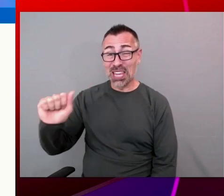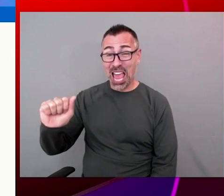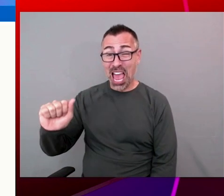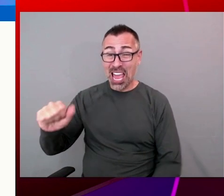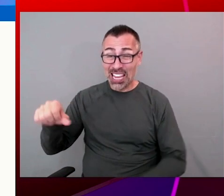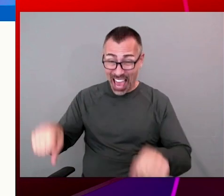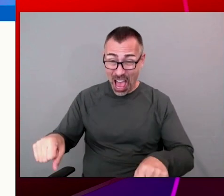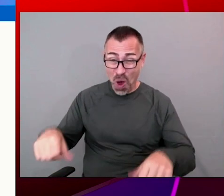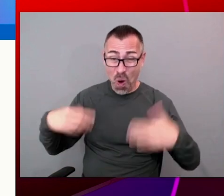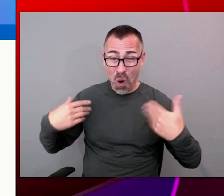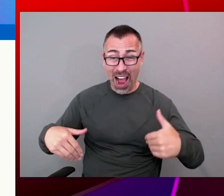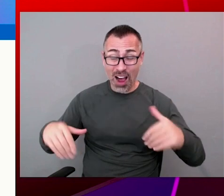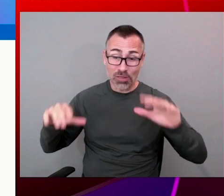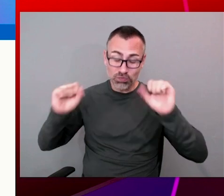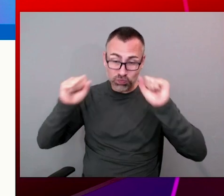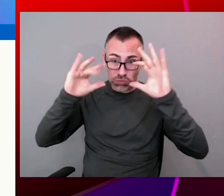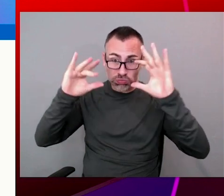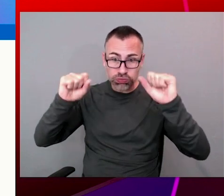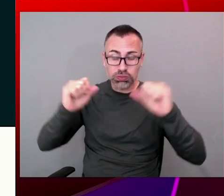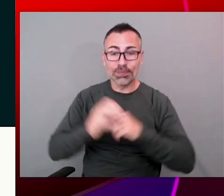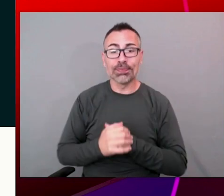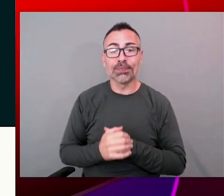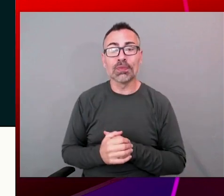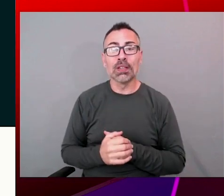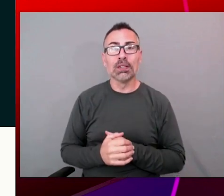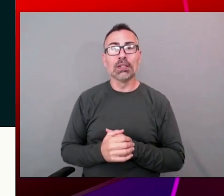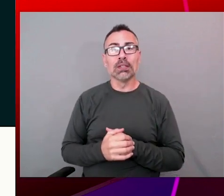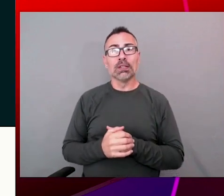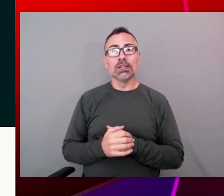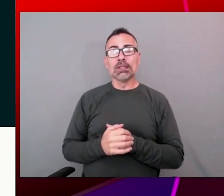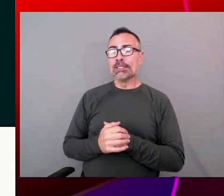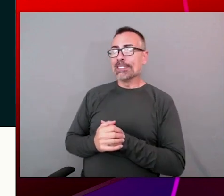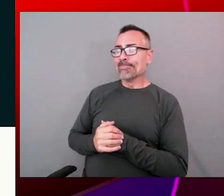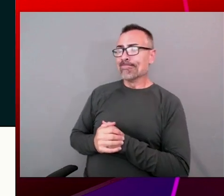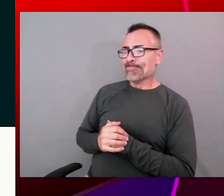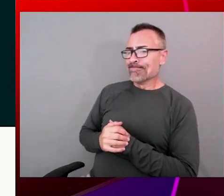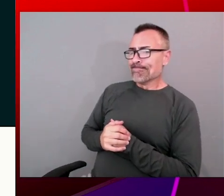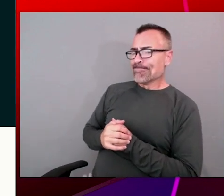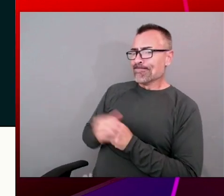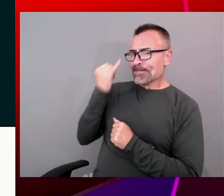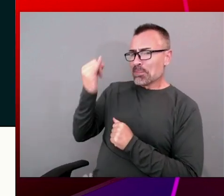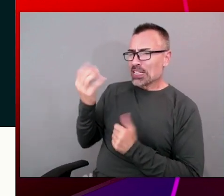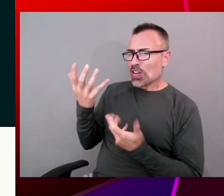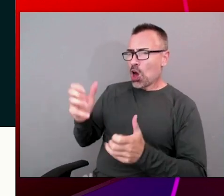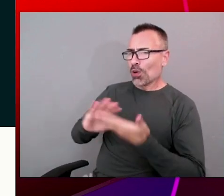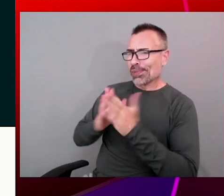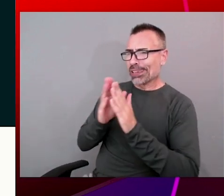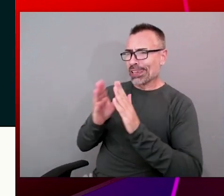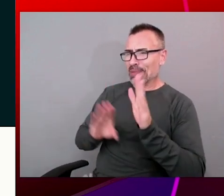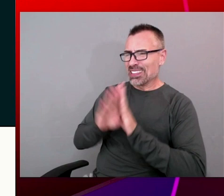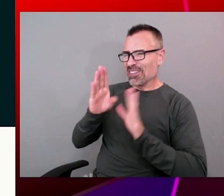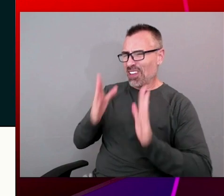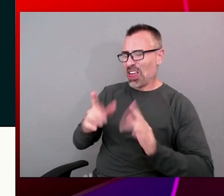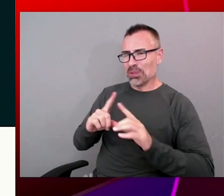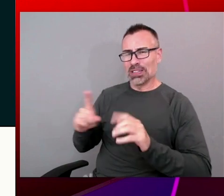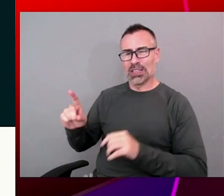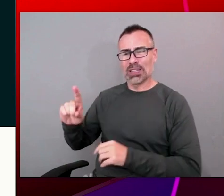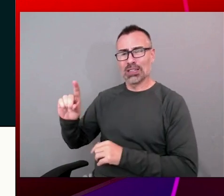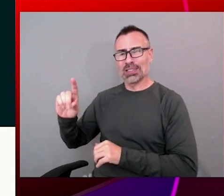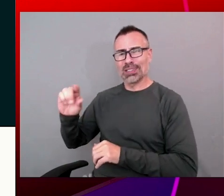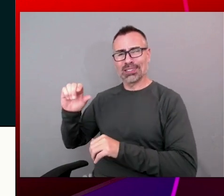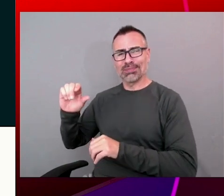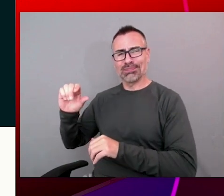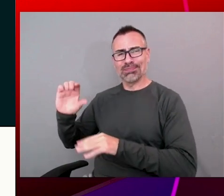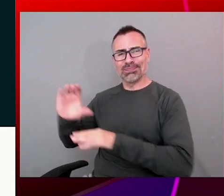like maybe you don't want to be a developer, so maybe computer science is a little bit too computer science for you. You're good at math, but you don't